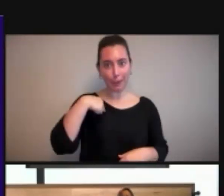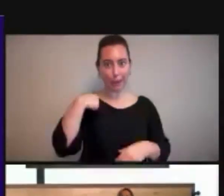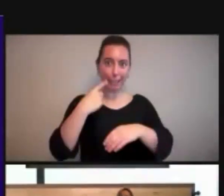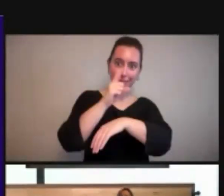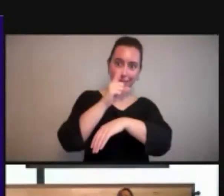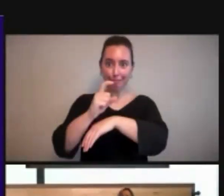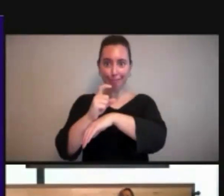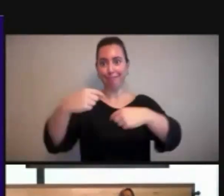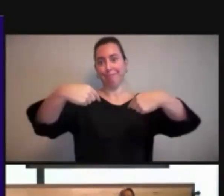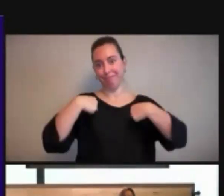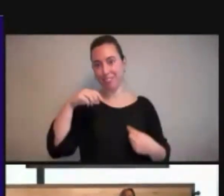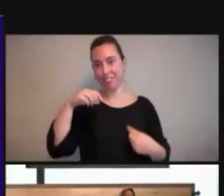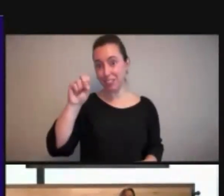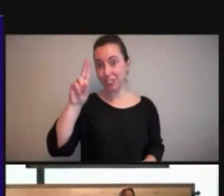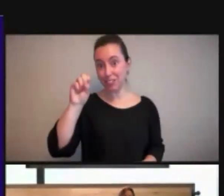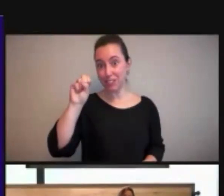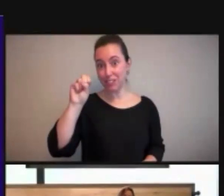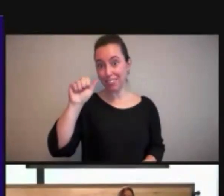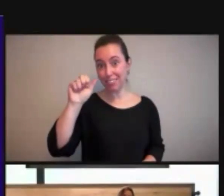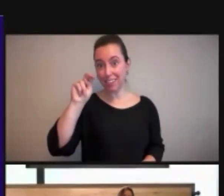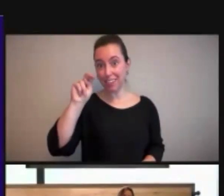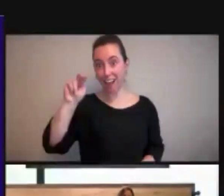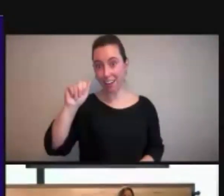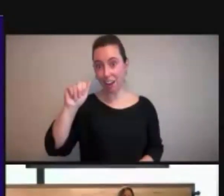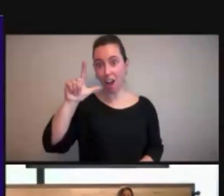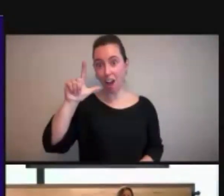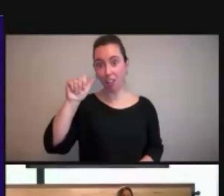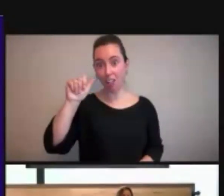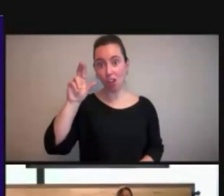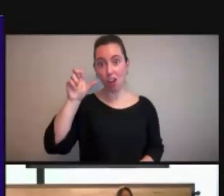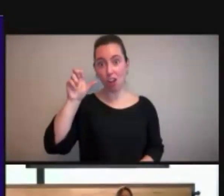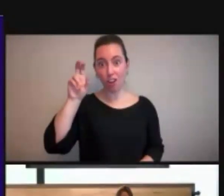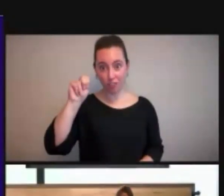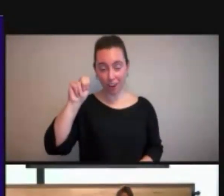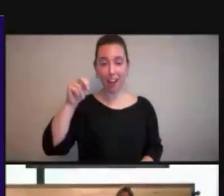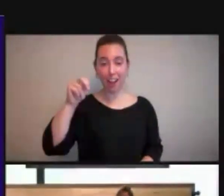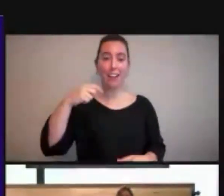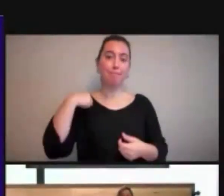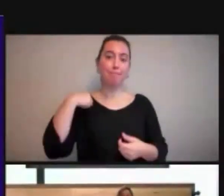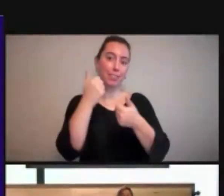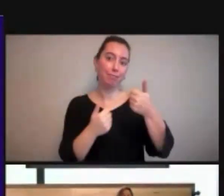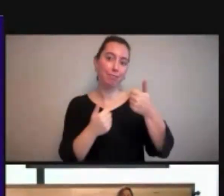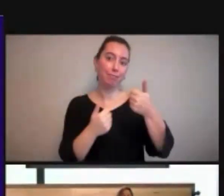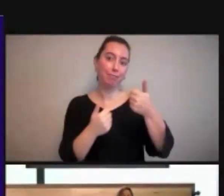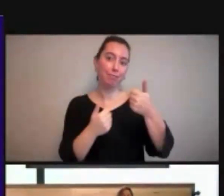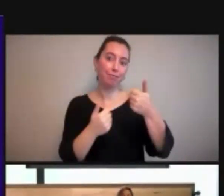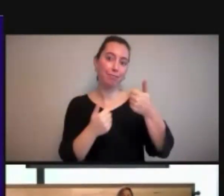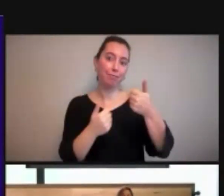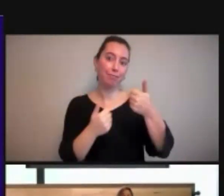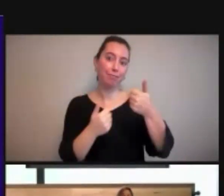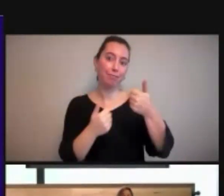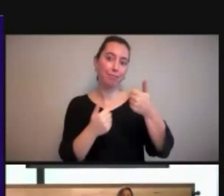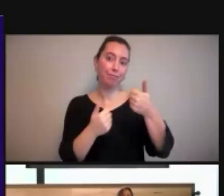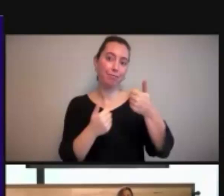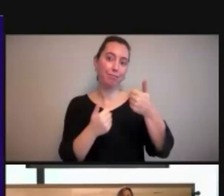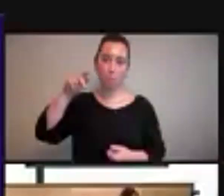Susanna Lorin. I'm the leader of the EU program of the International Association of Accessibility Professionals, and I'm also one of the founders or